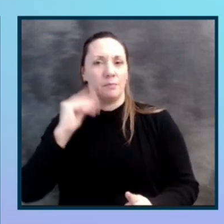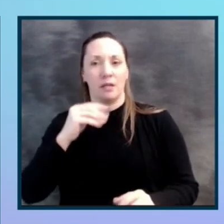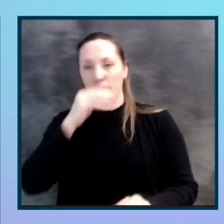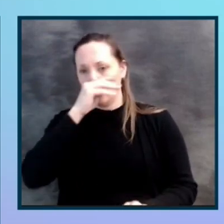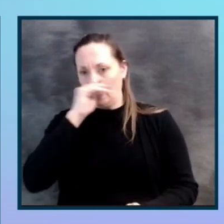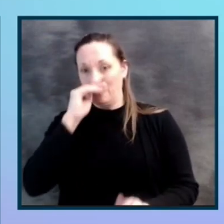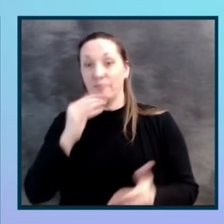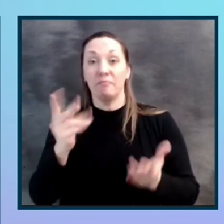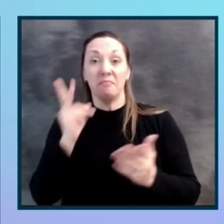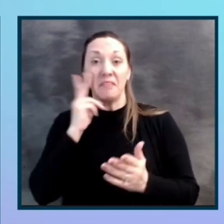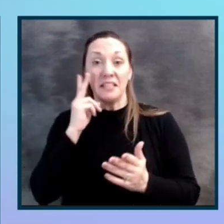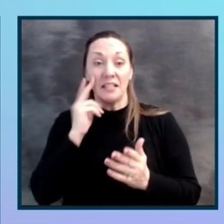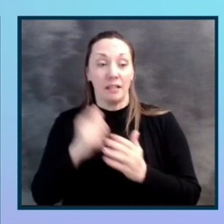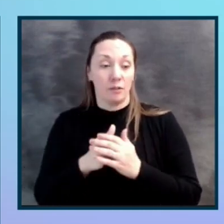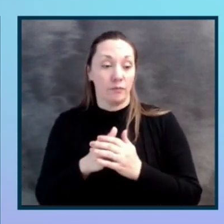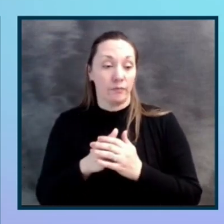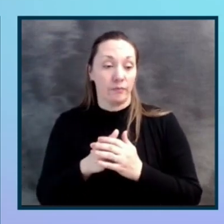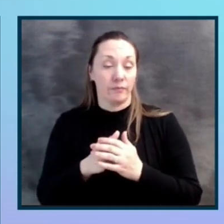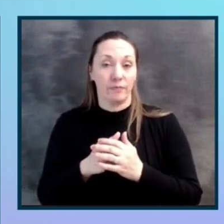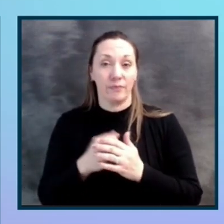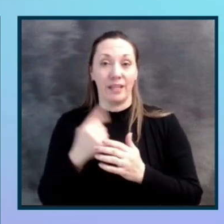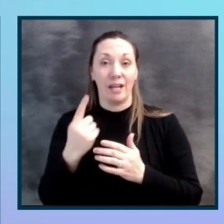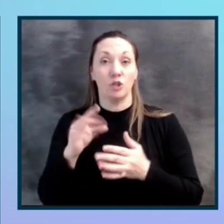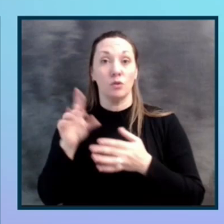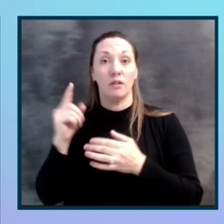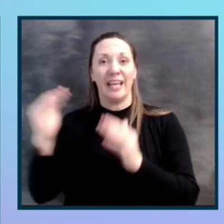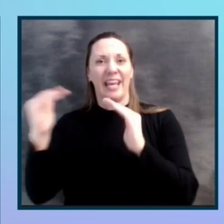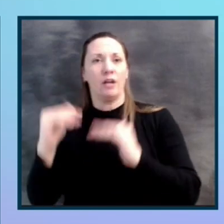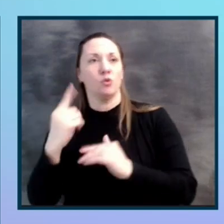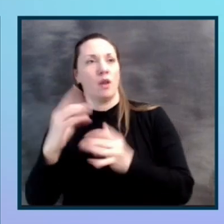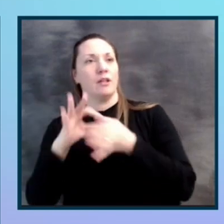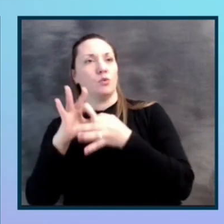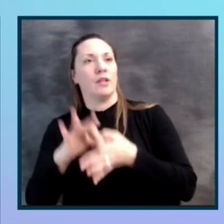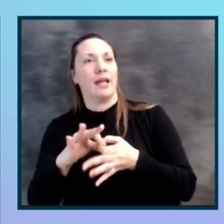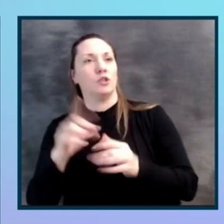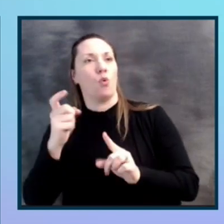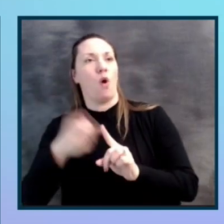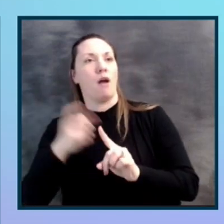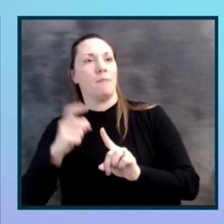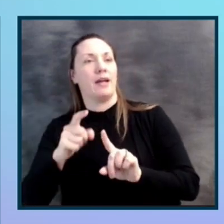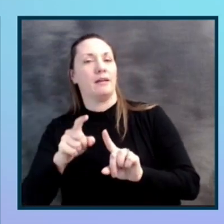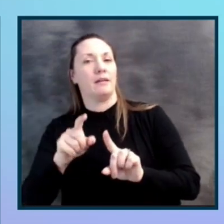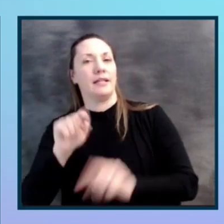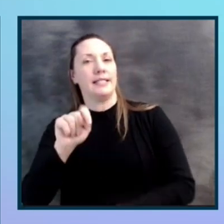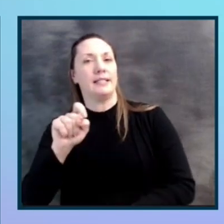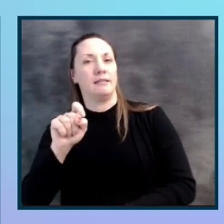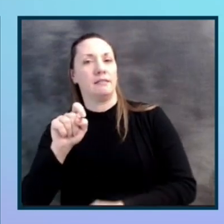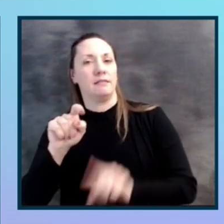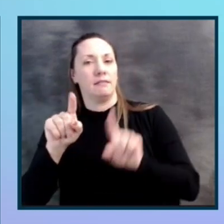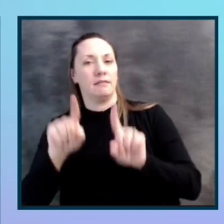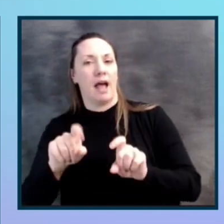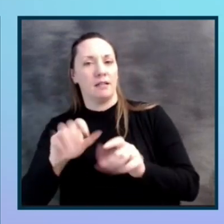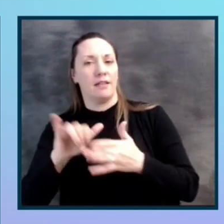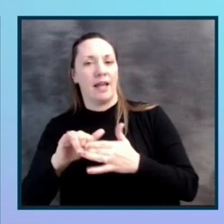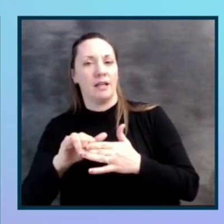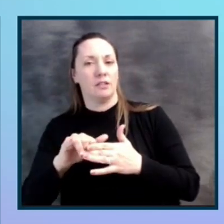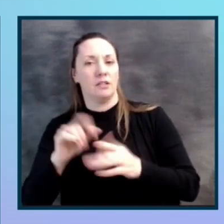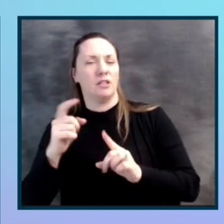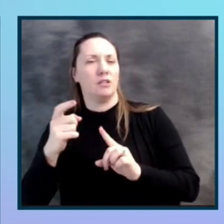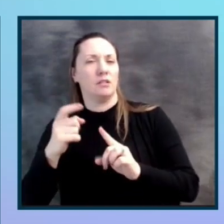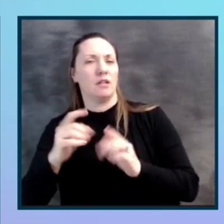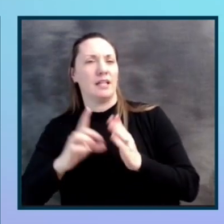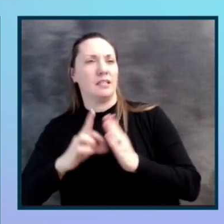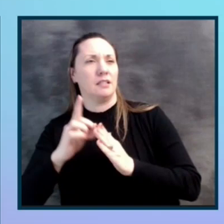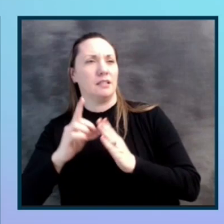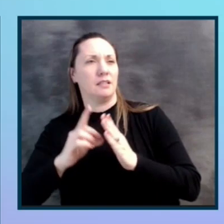see. Here's one that is related to automated tests, which is kind of more of a development question, I would say. Are